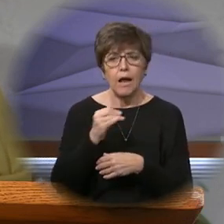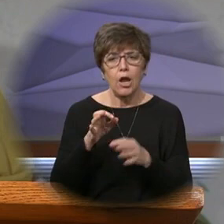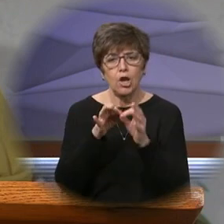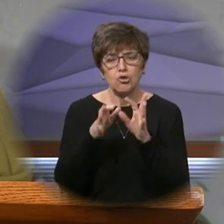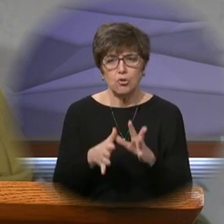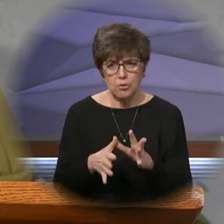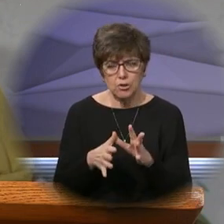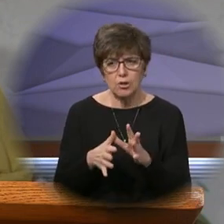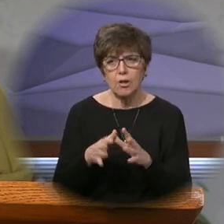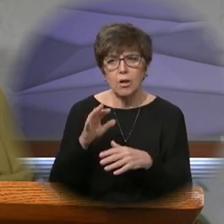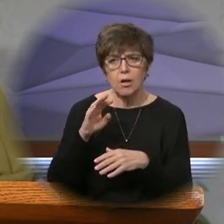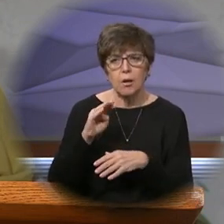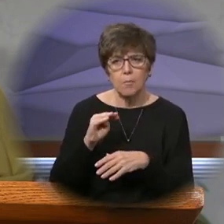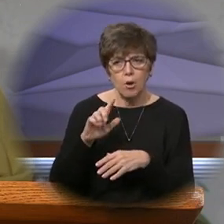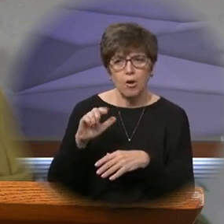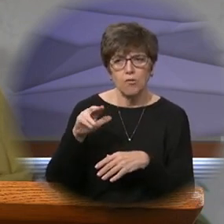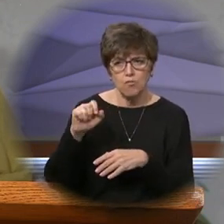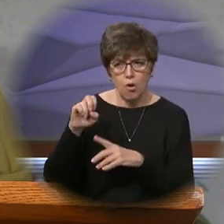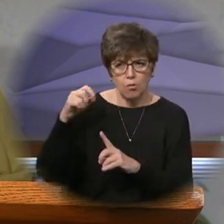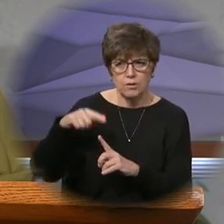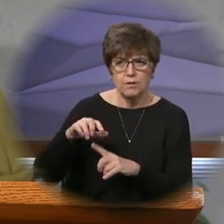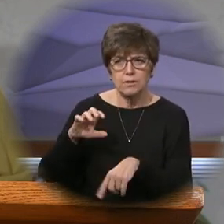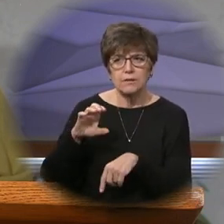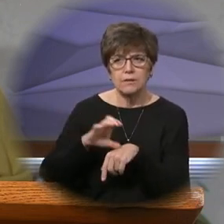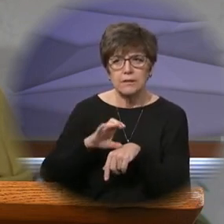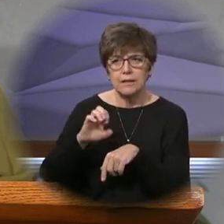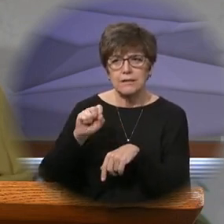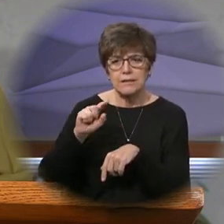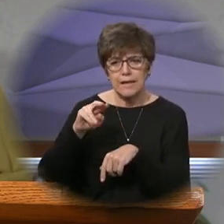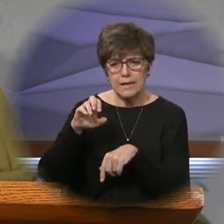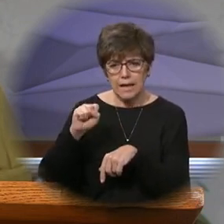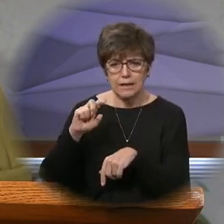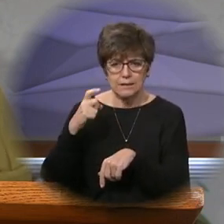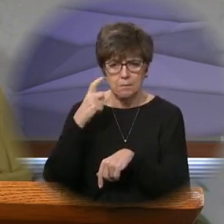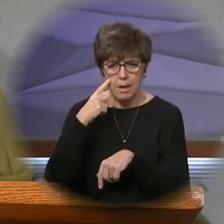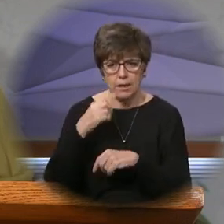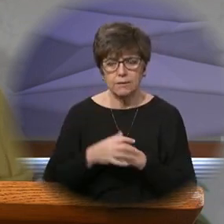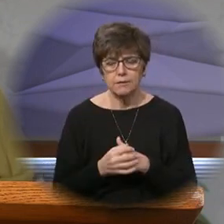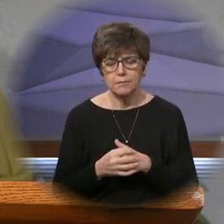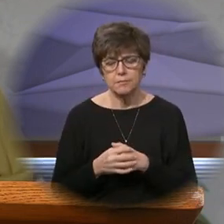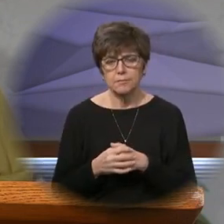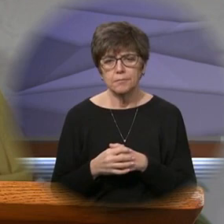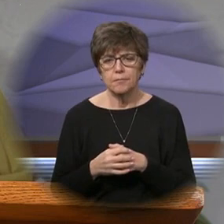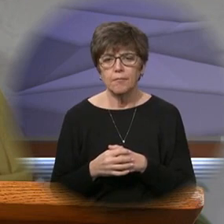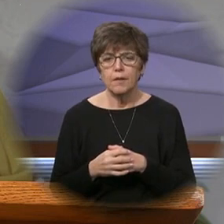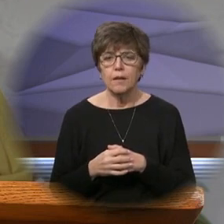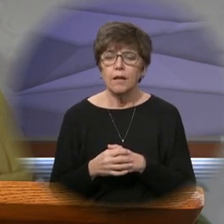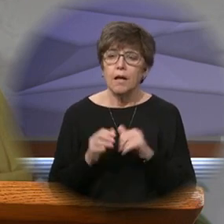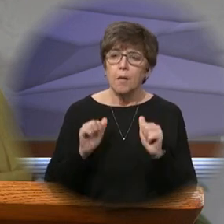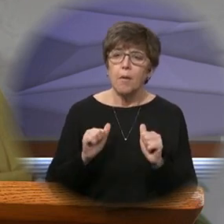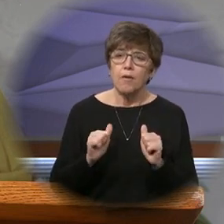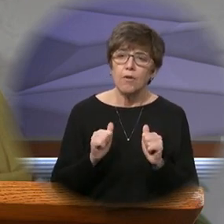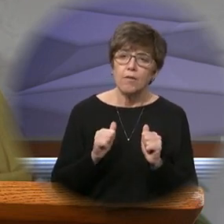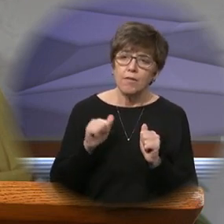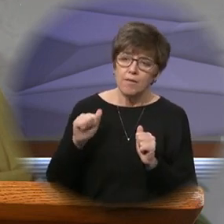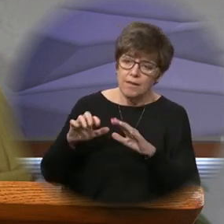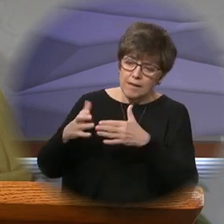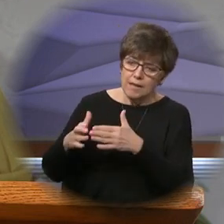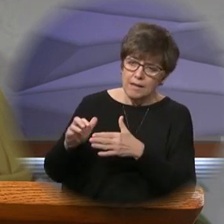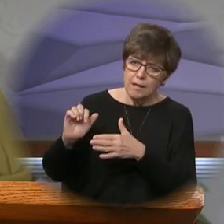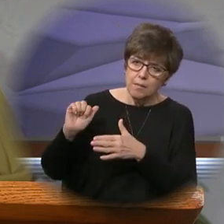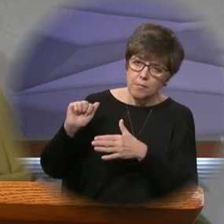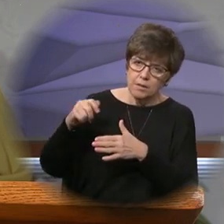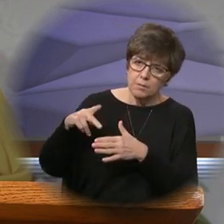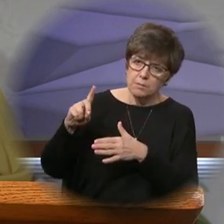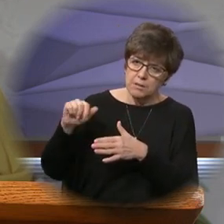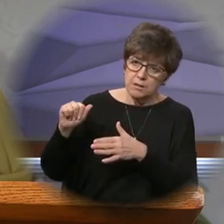the interpretation of Mary Lynn Rose of St. Denis Parish in Madison. The ability of the Apostolate to